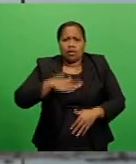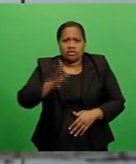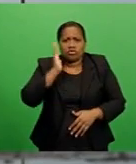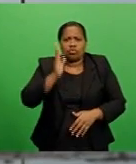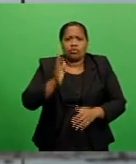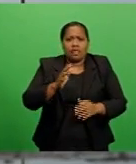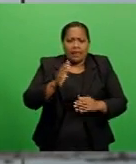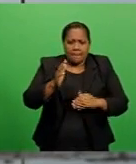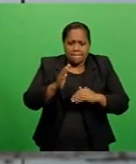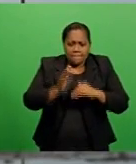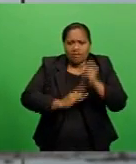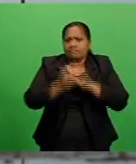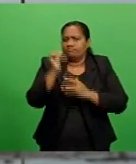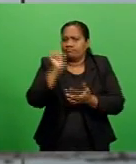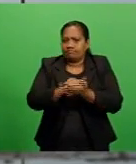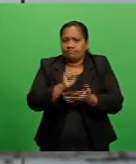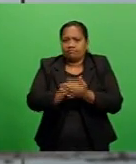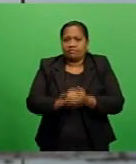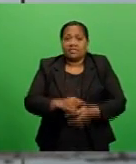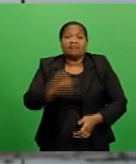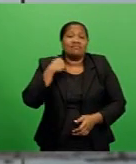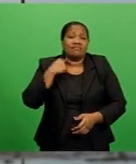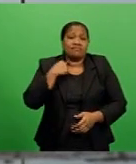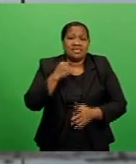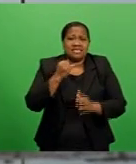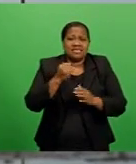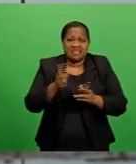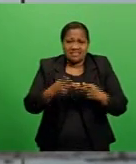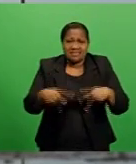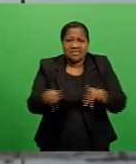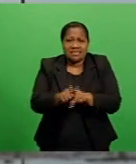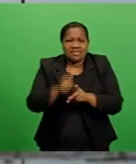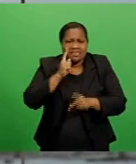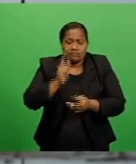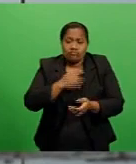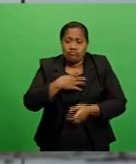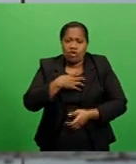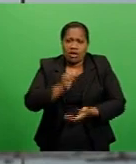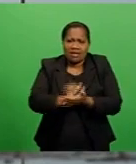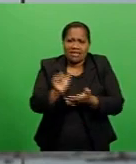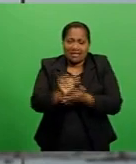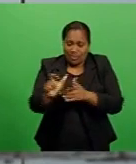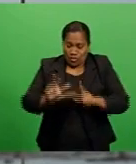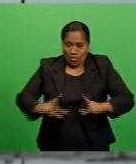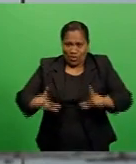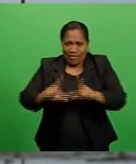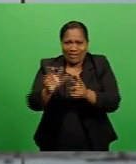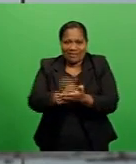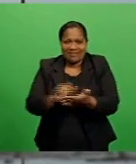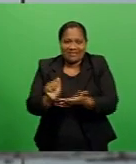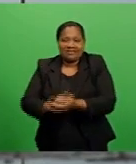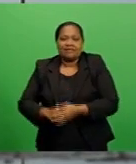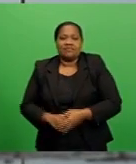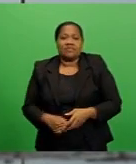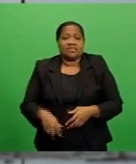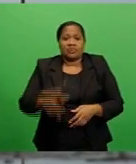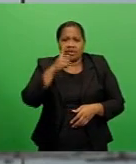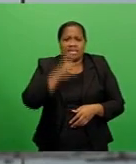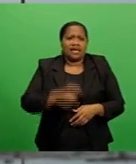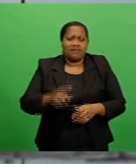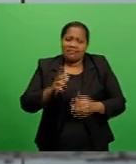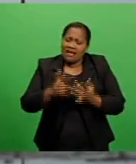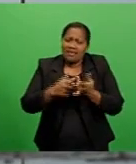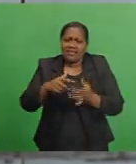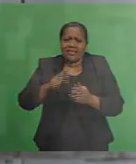back better, and meat industry sees more sales among locals. For these stories and others, you can tune in daily to our sister radio